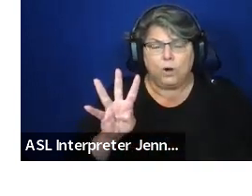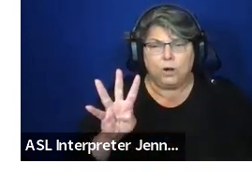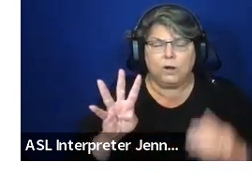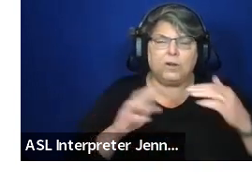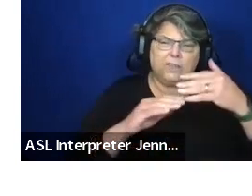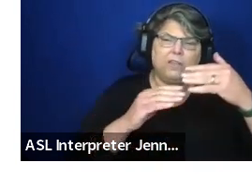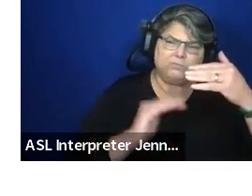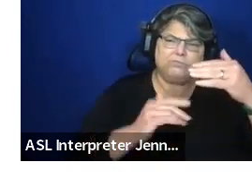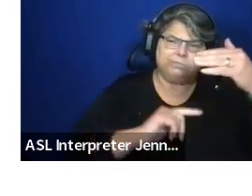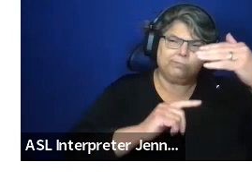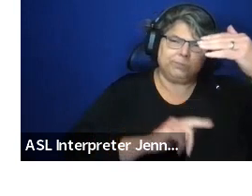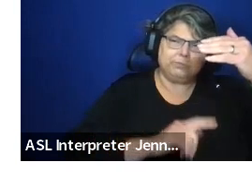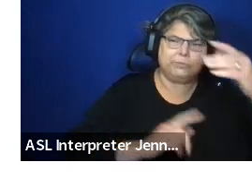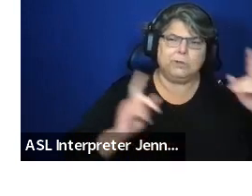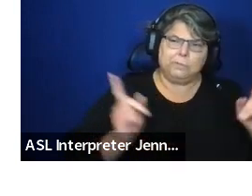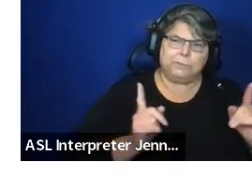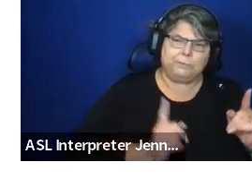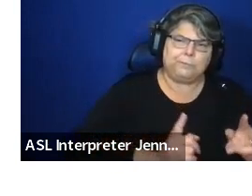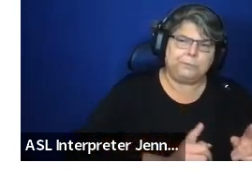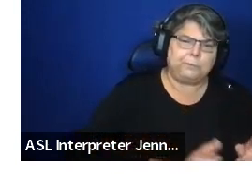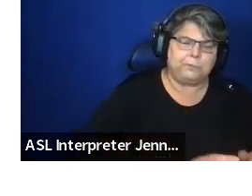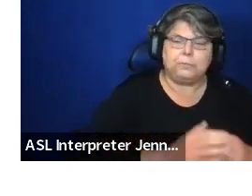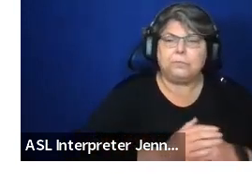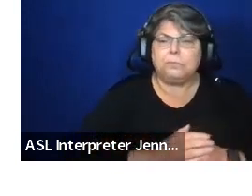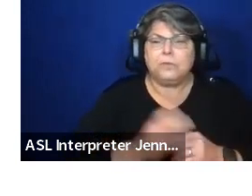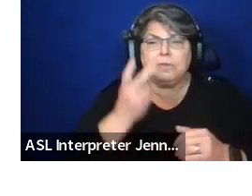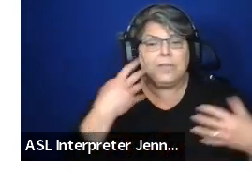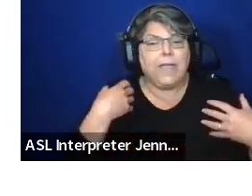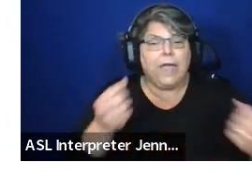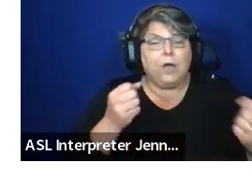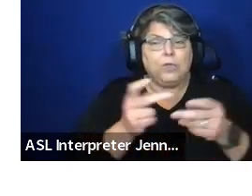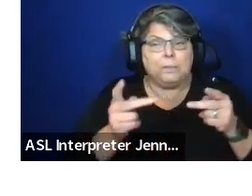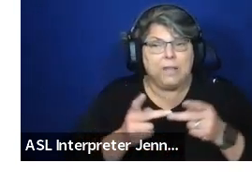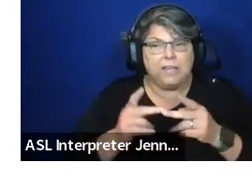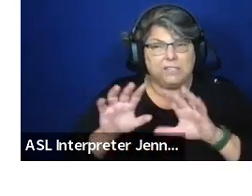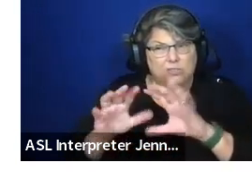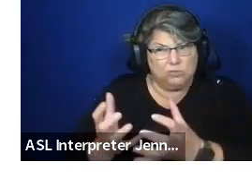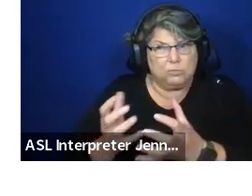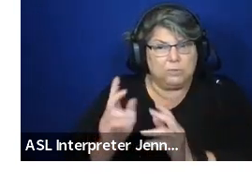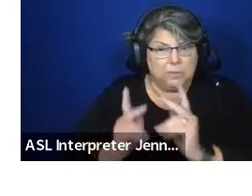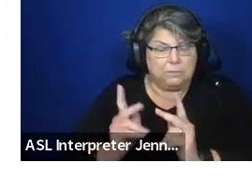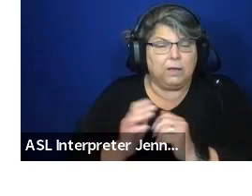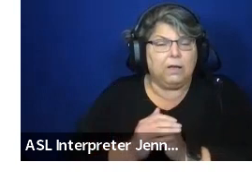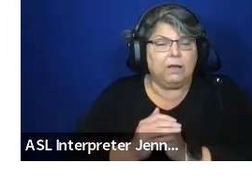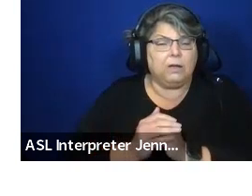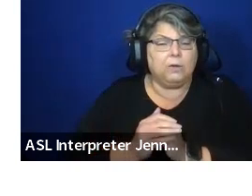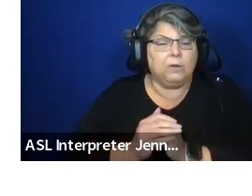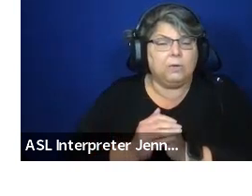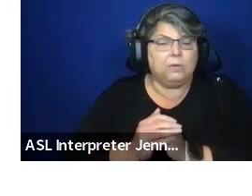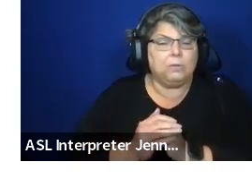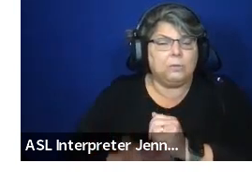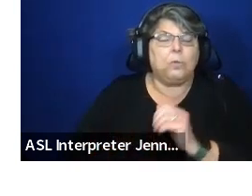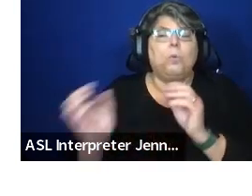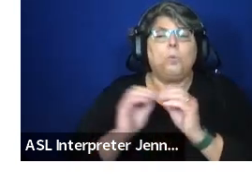from there. When we look by healthy places index quartile, A greater proportion of doses has